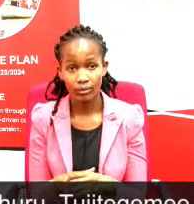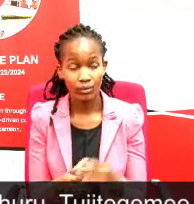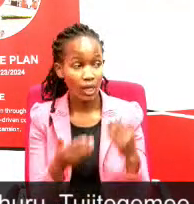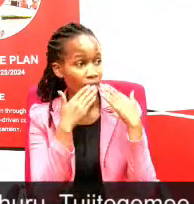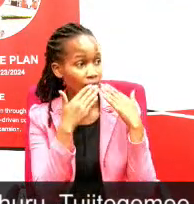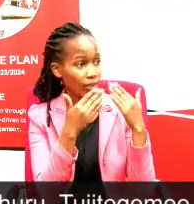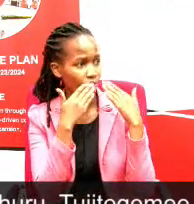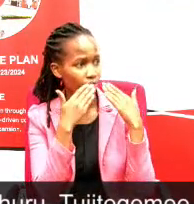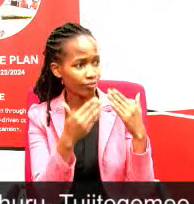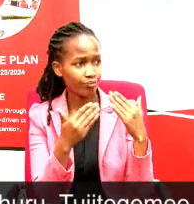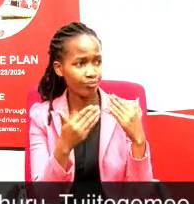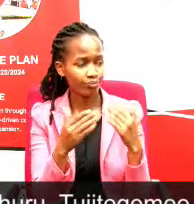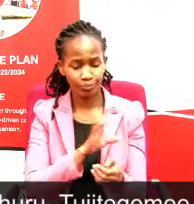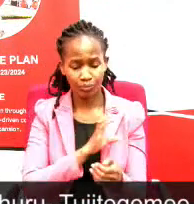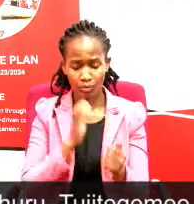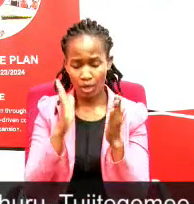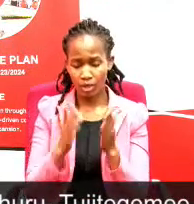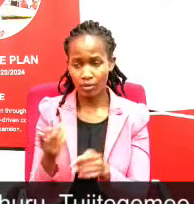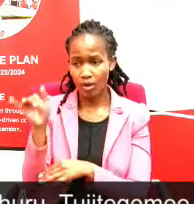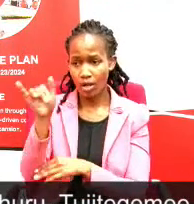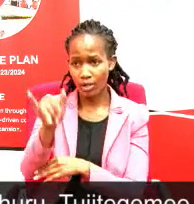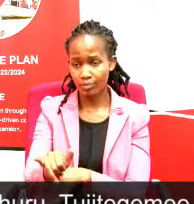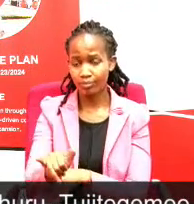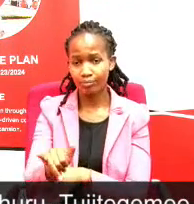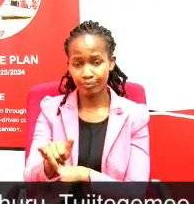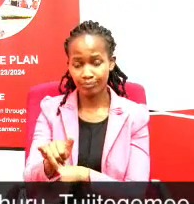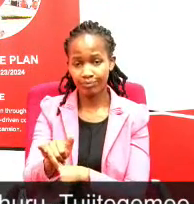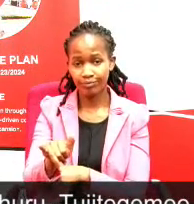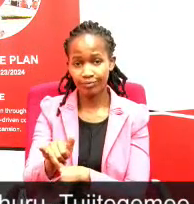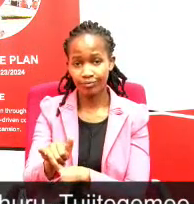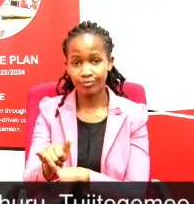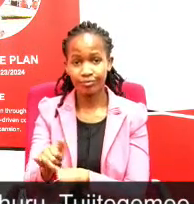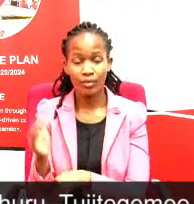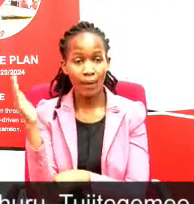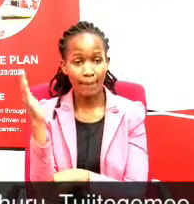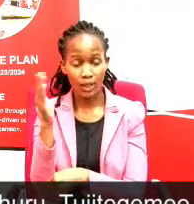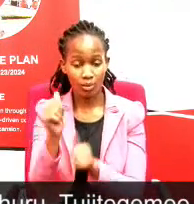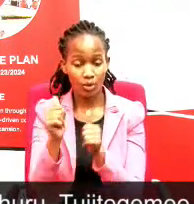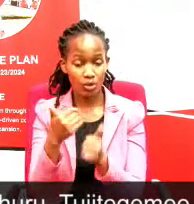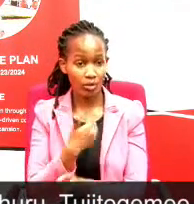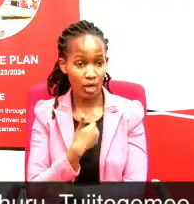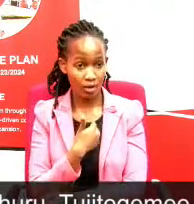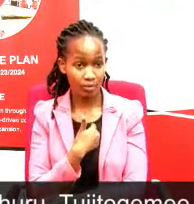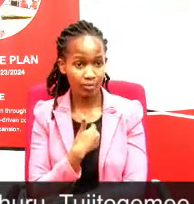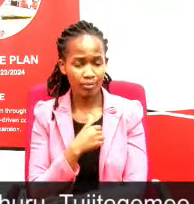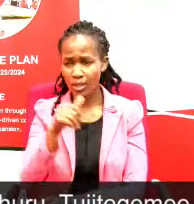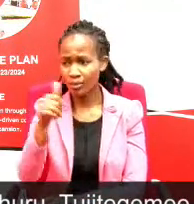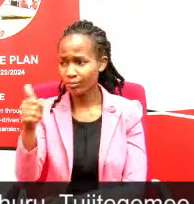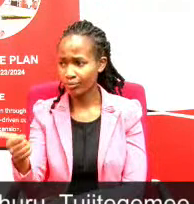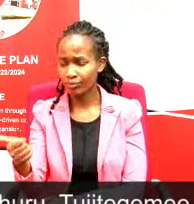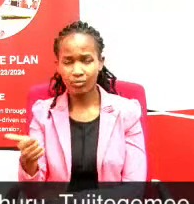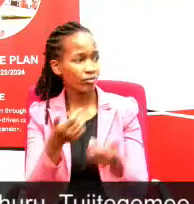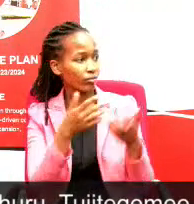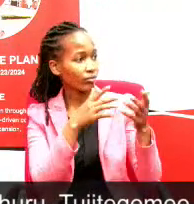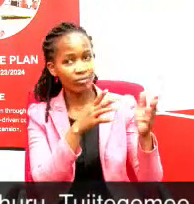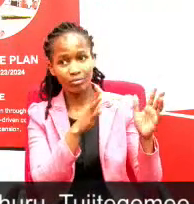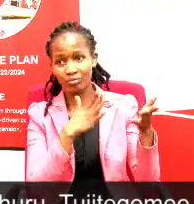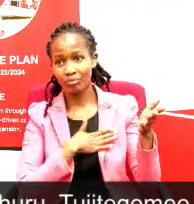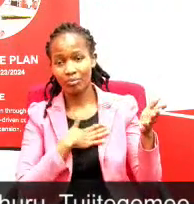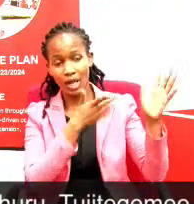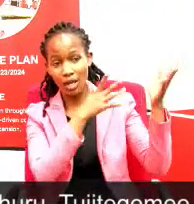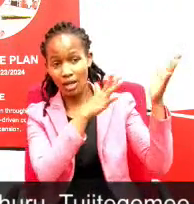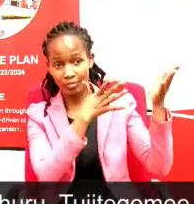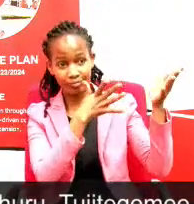Thank you very much, Bwana Commissioner, for that incisive presentation. Another round of applause for him,